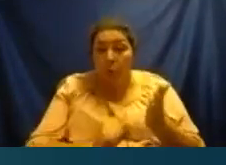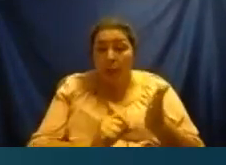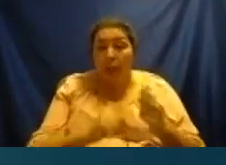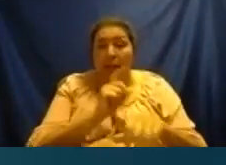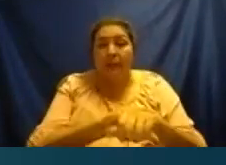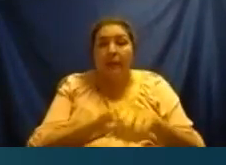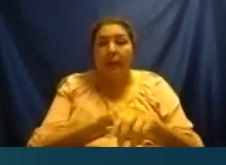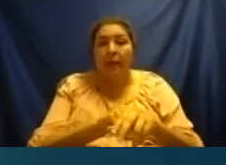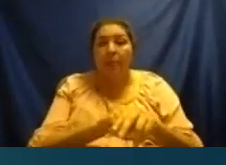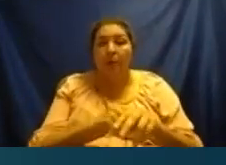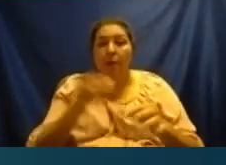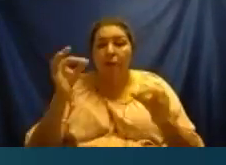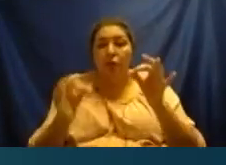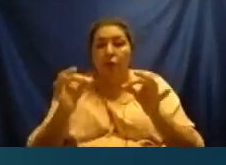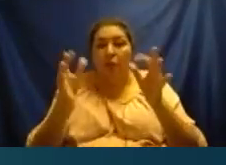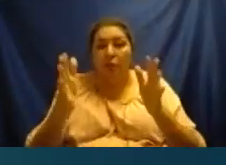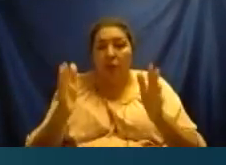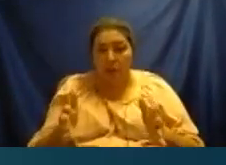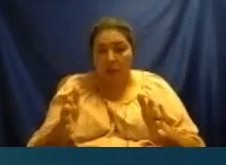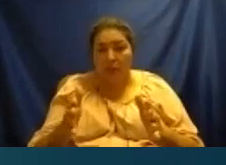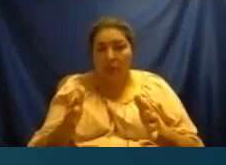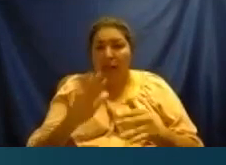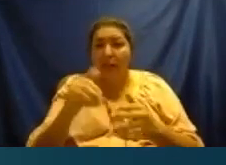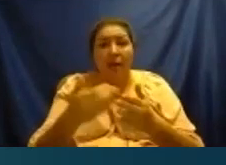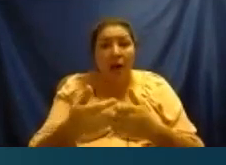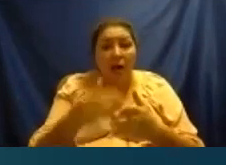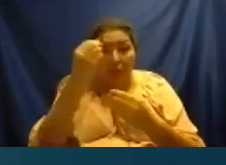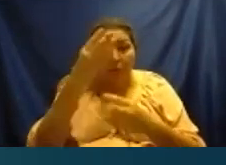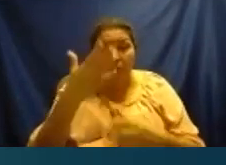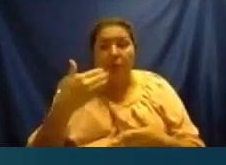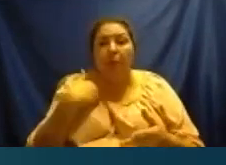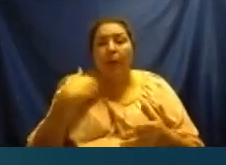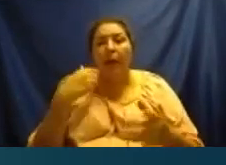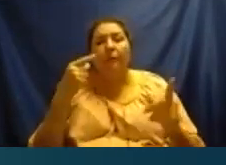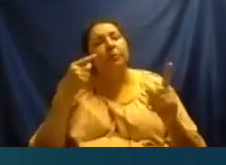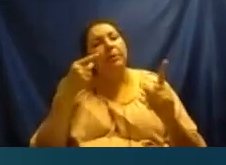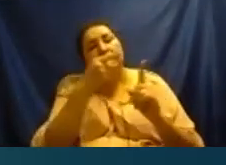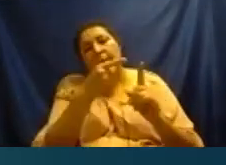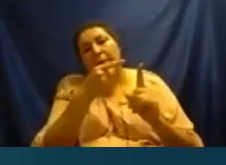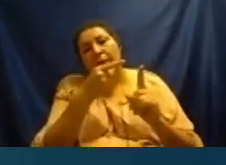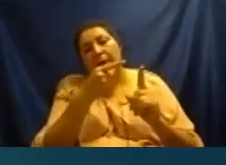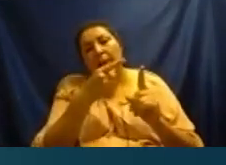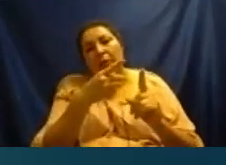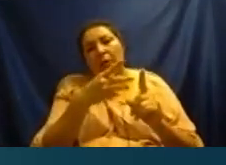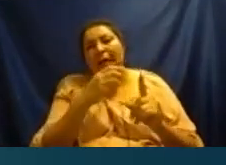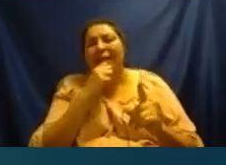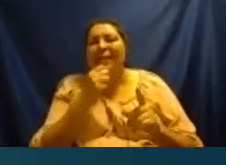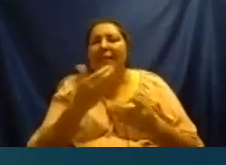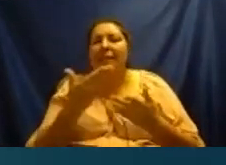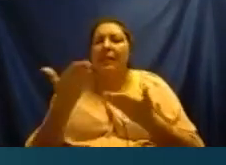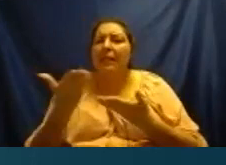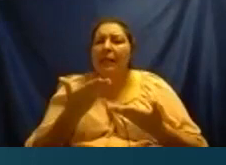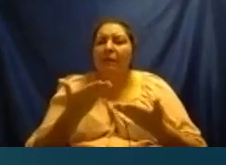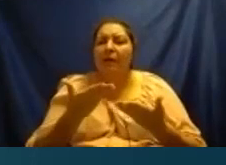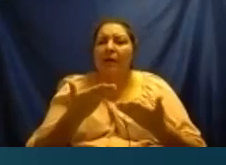information that we have to pinpoint it. It doesn't give us any judge that was in power at